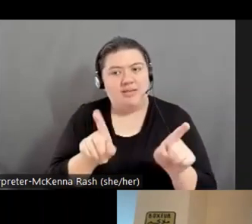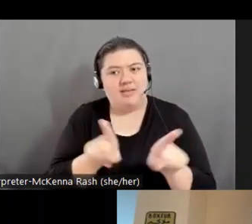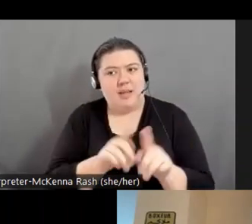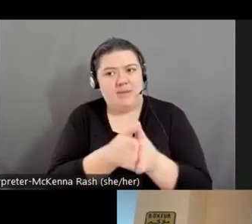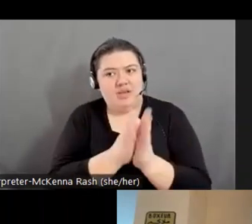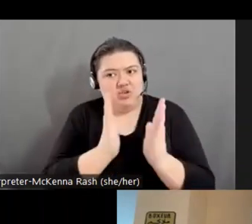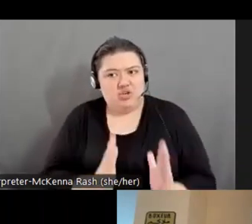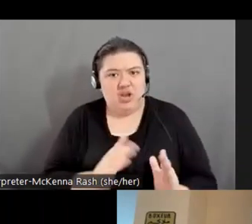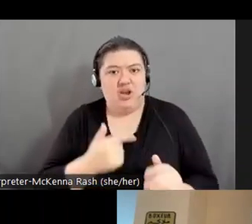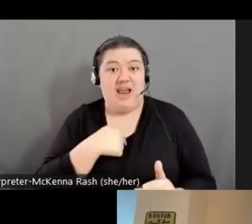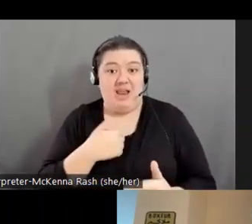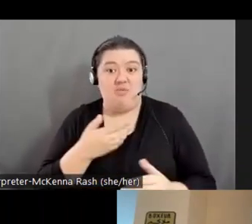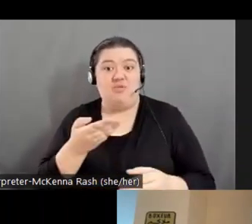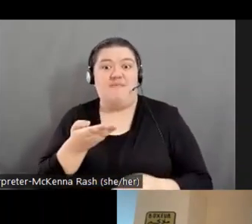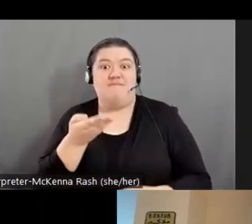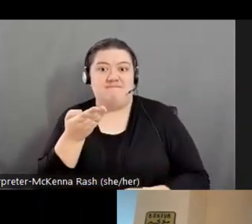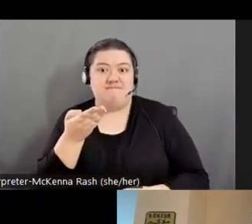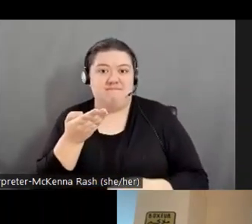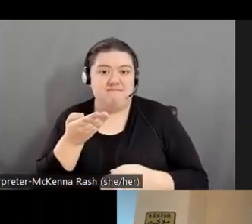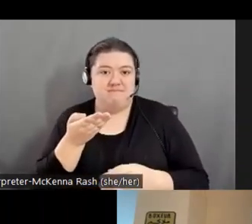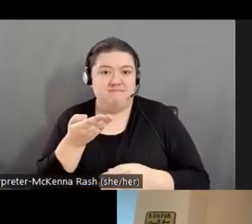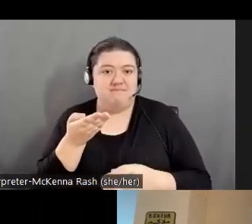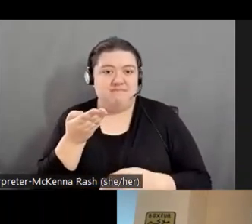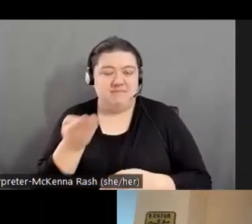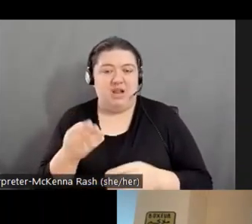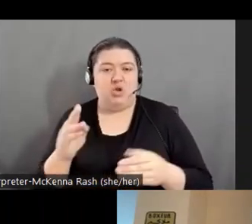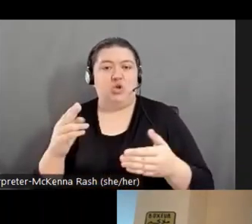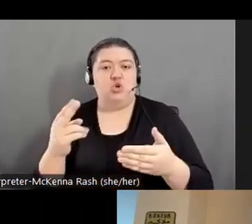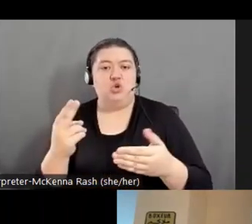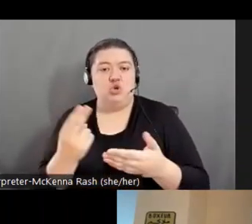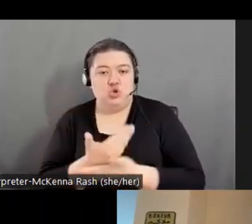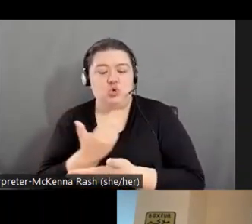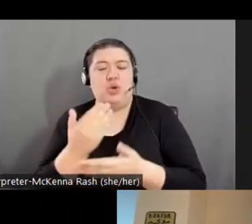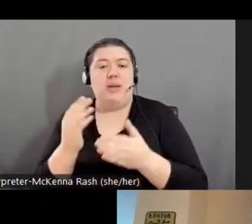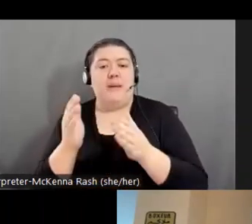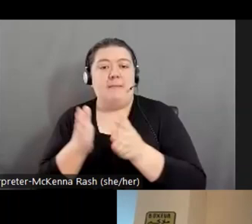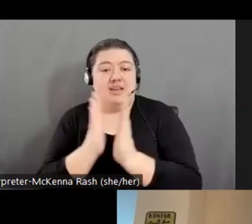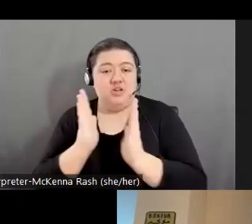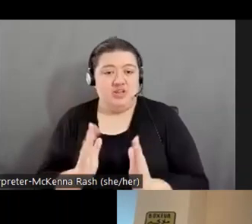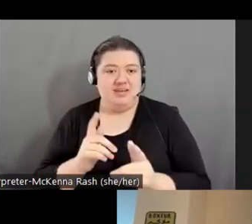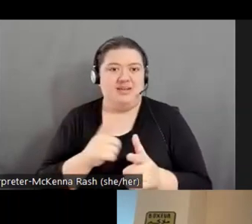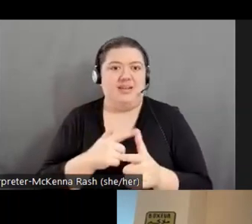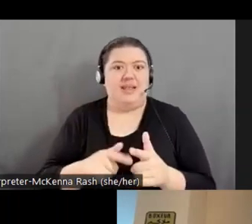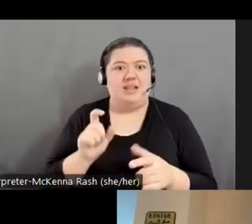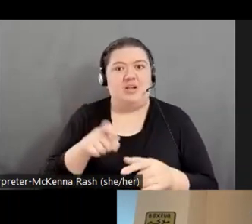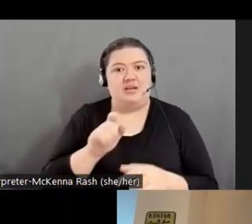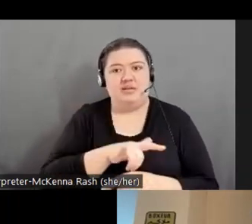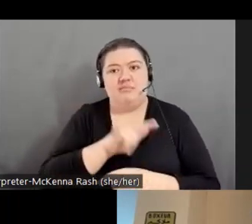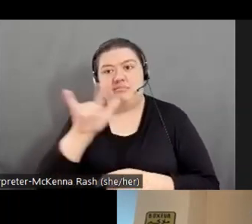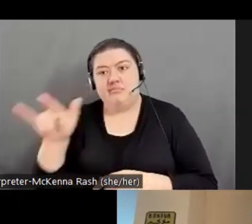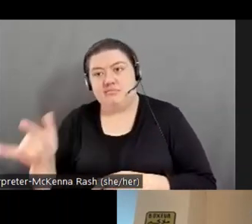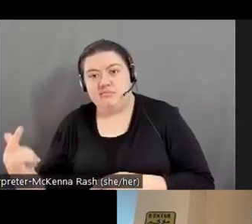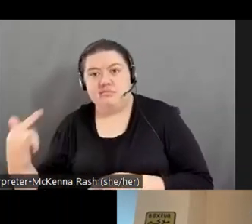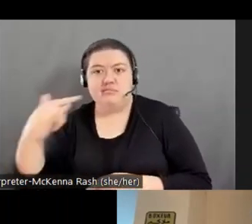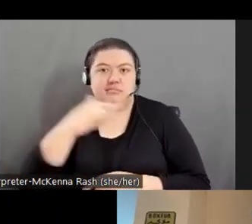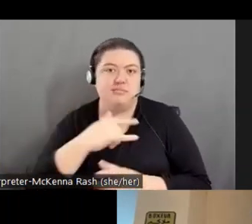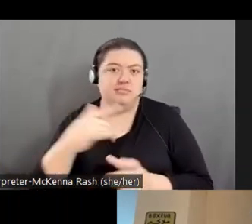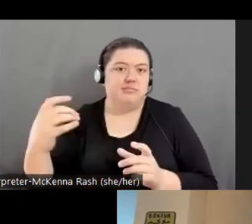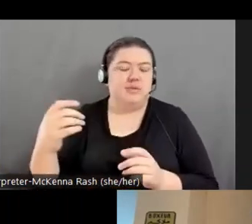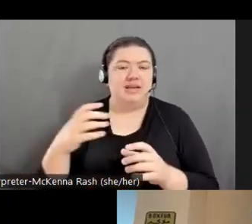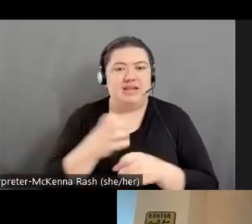new petition. And at some point, they're going to have to leave the U.S. and get a new visa and come back in on that. But that's easier